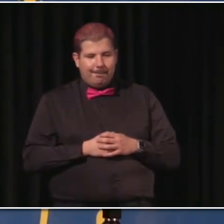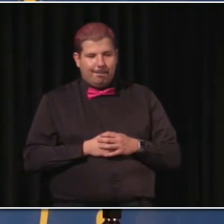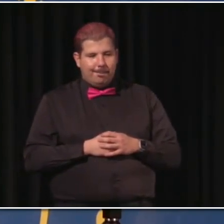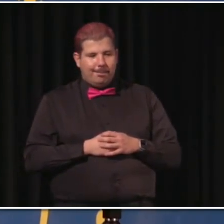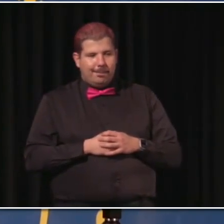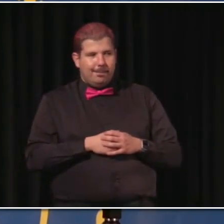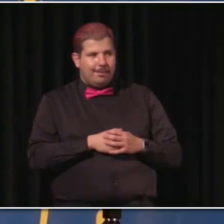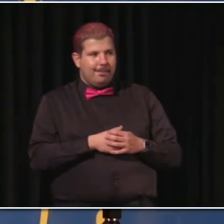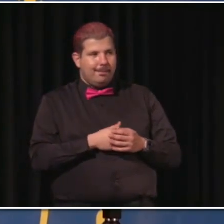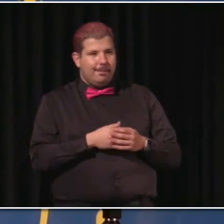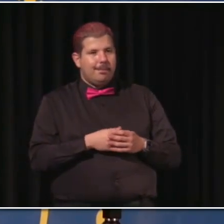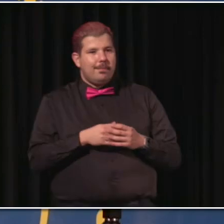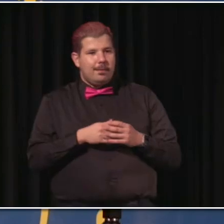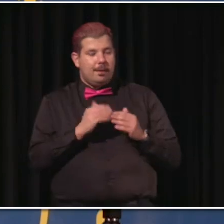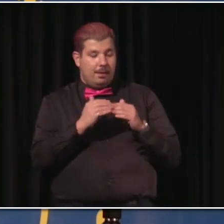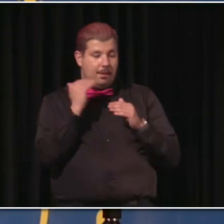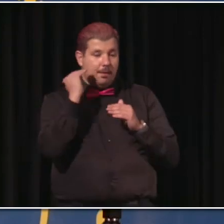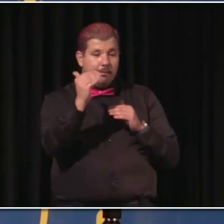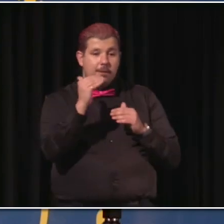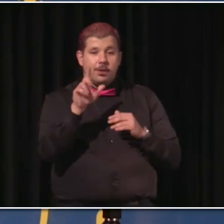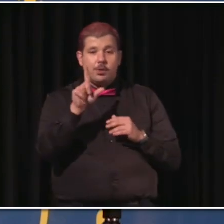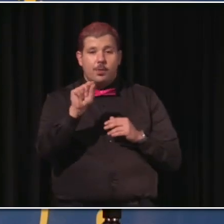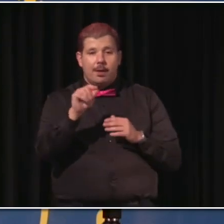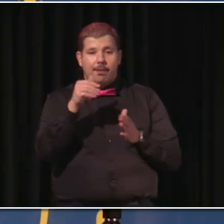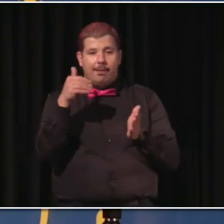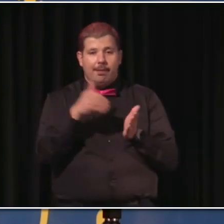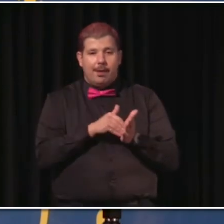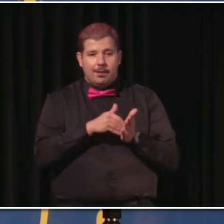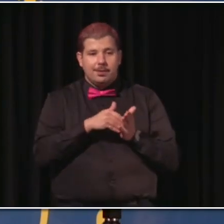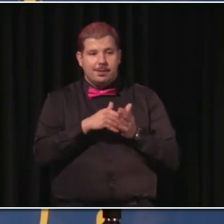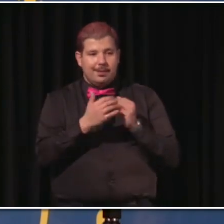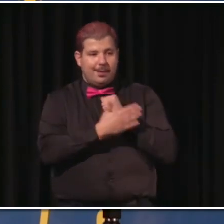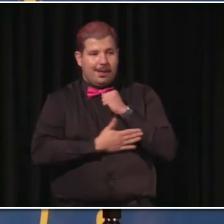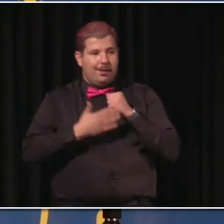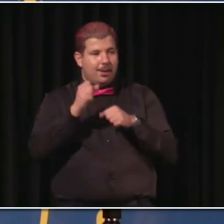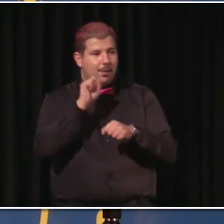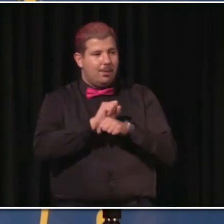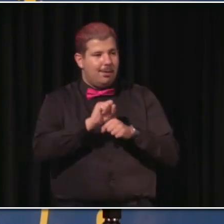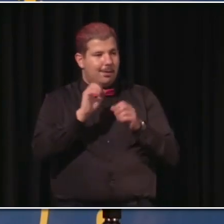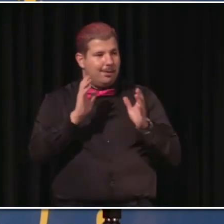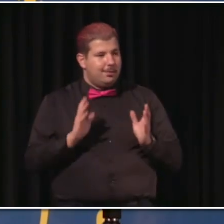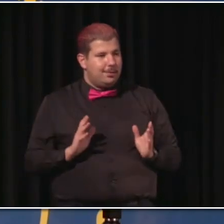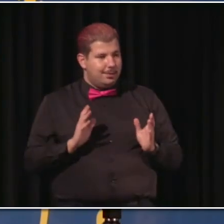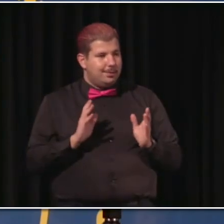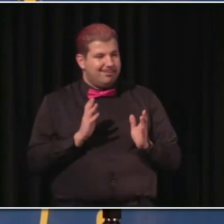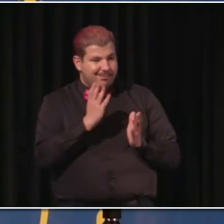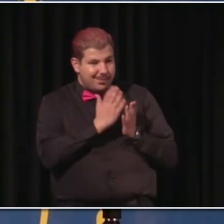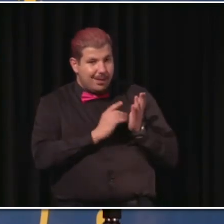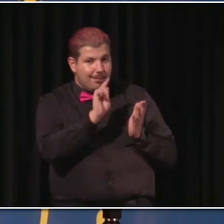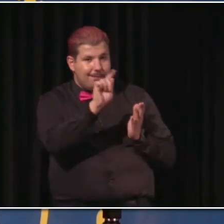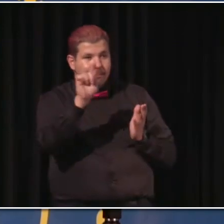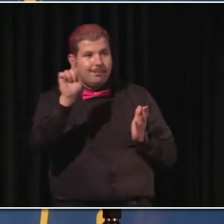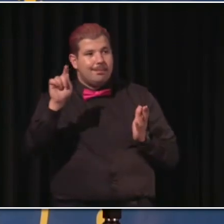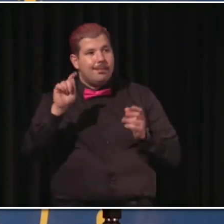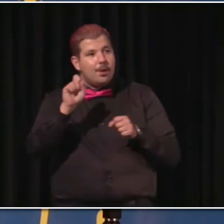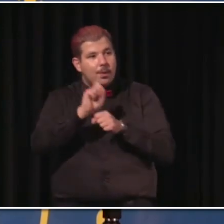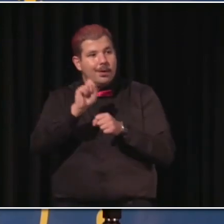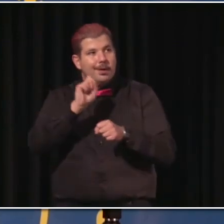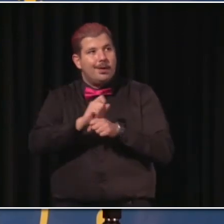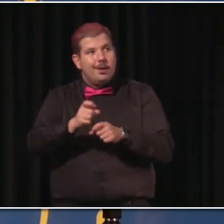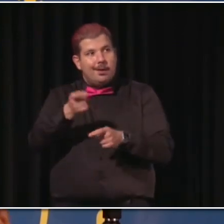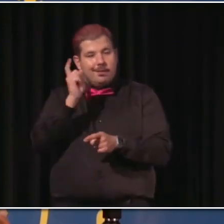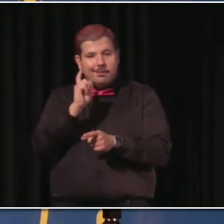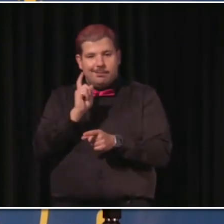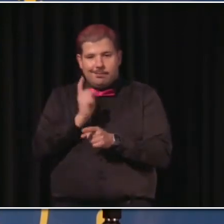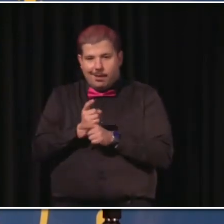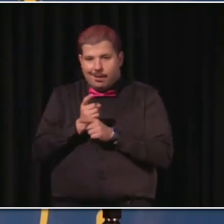There are over 20,000 county workers, some of whom are working right now in